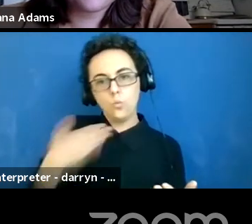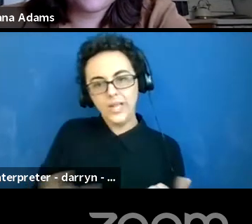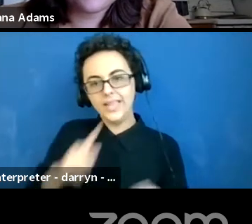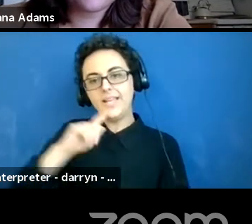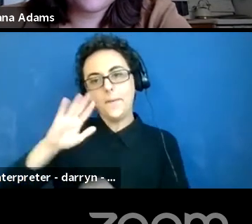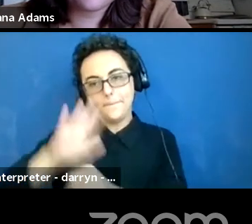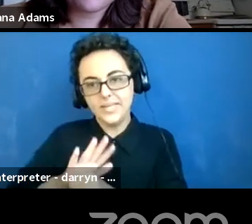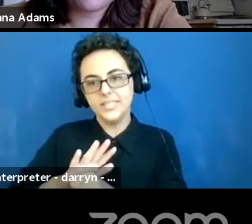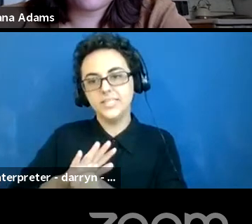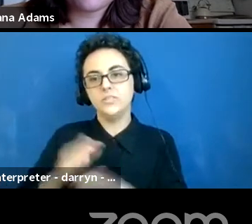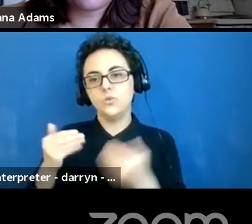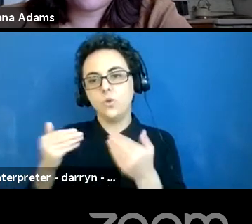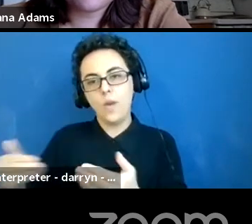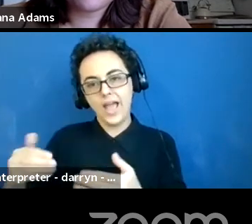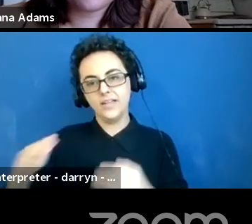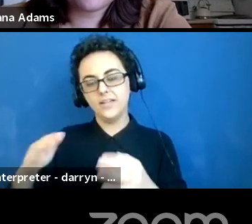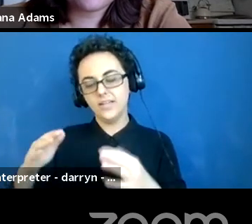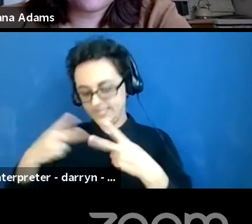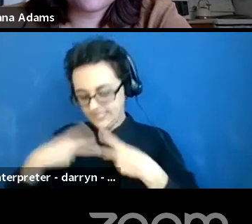scrutinize